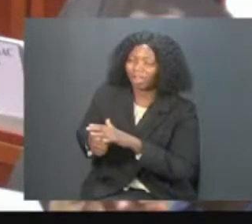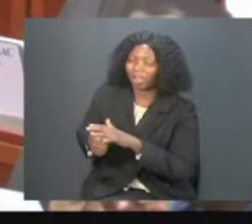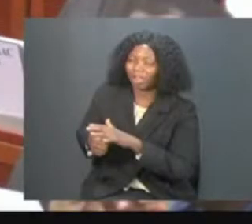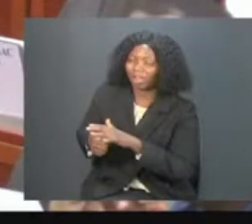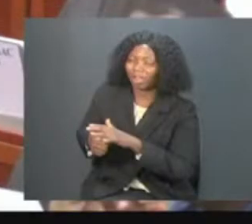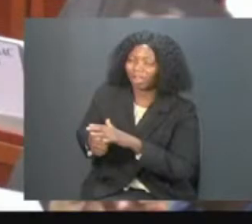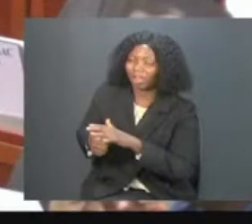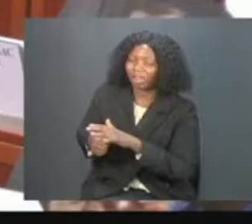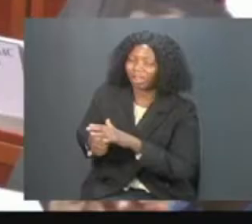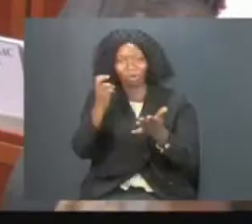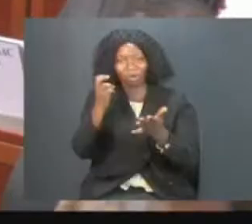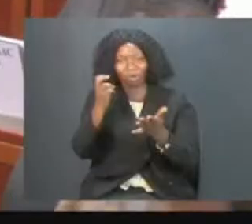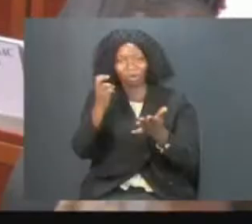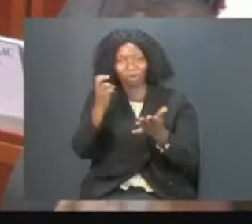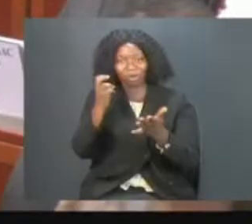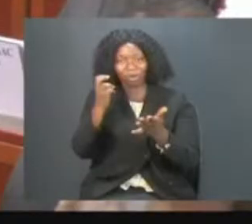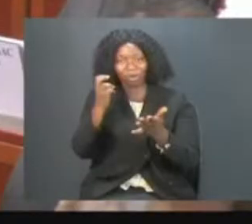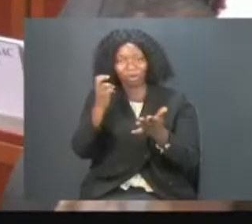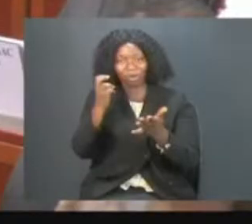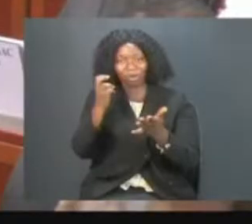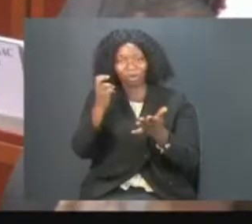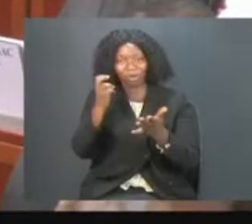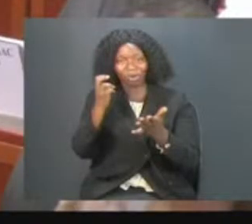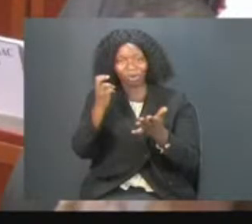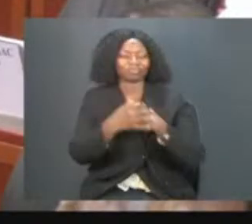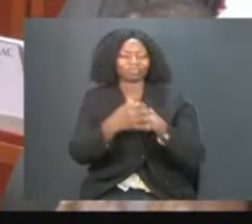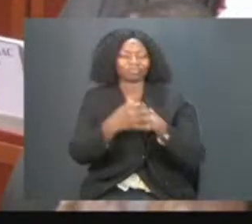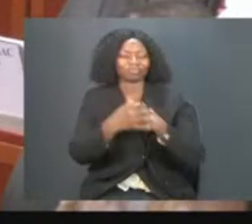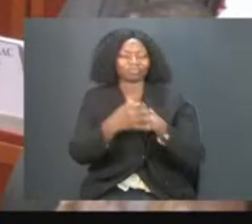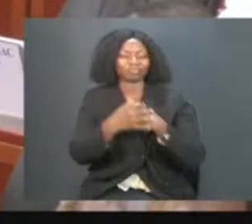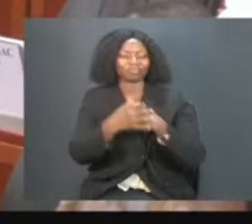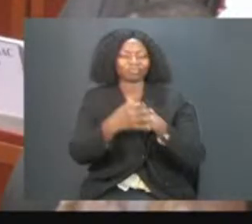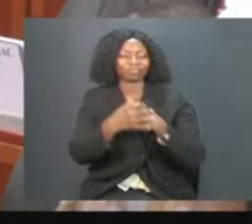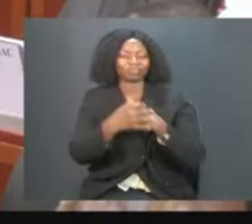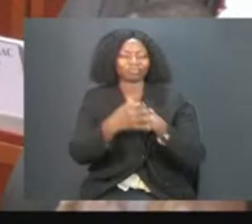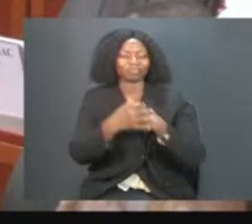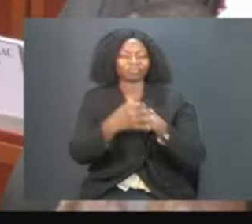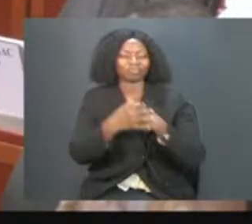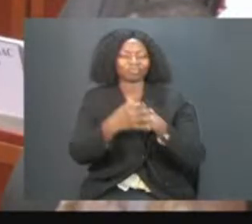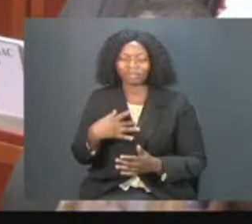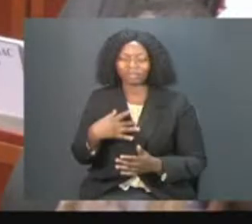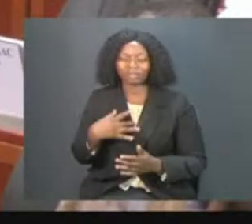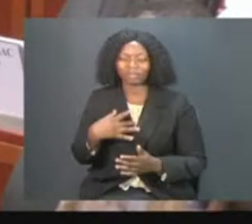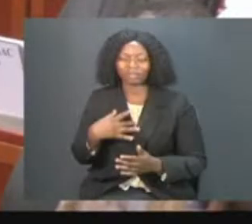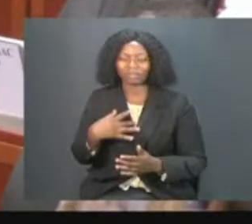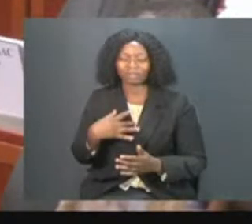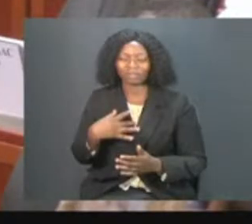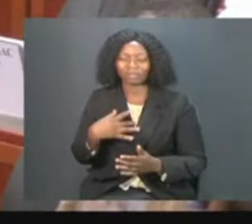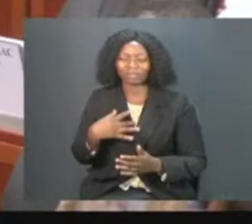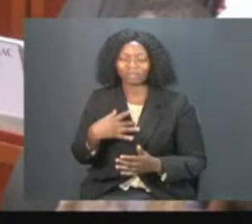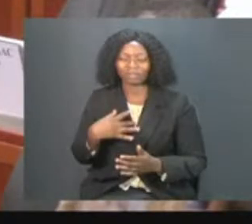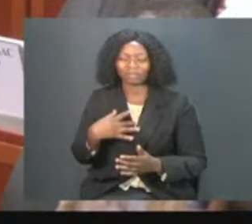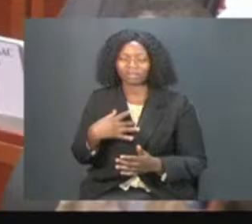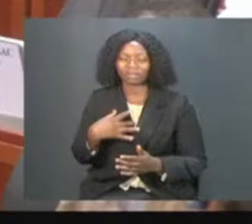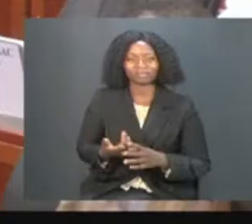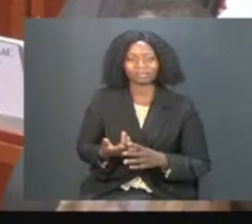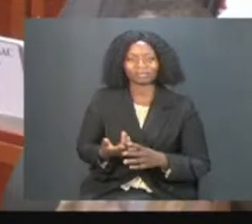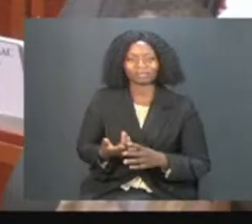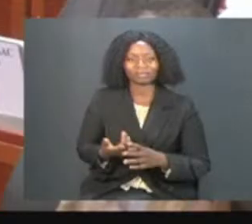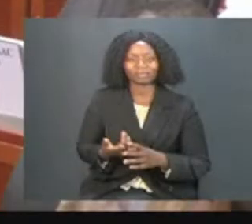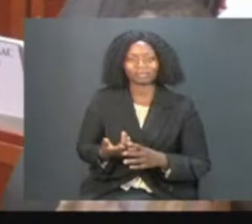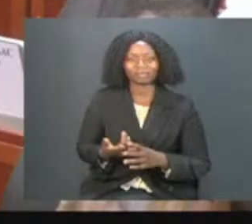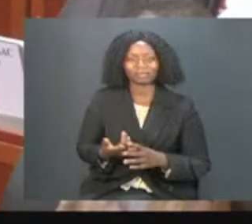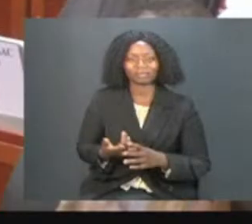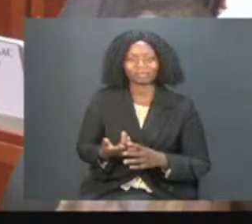will assist them deliver those jobs to the people. Mr. Speaker, on these few words, I would like to thank my colleagues, but also to thank His Excellency